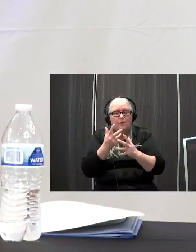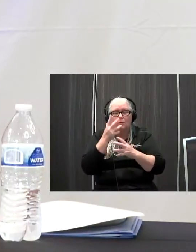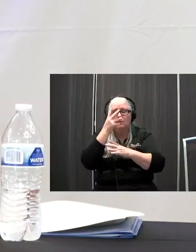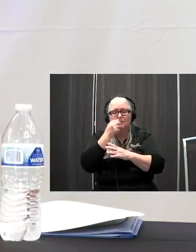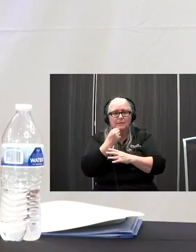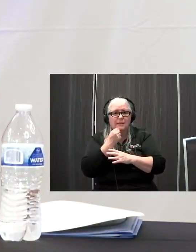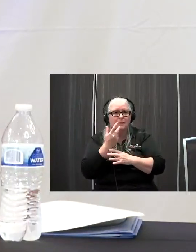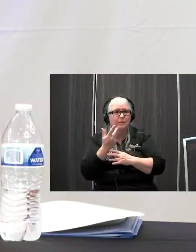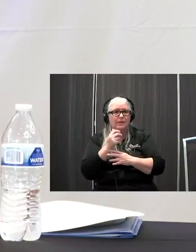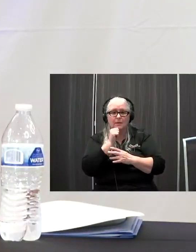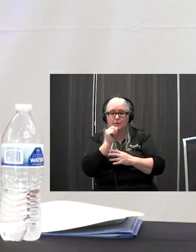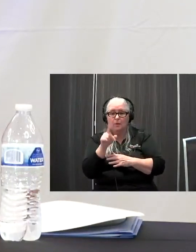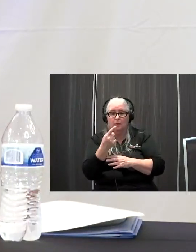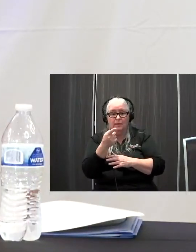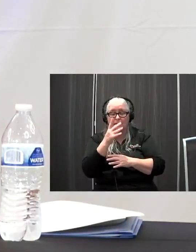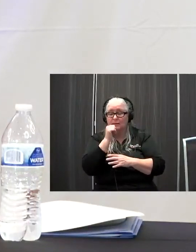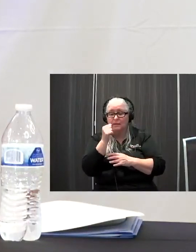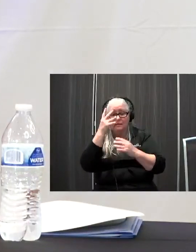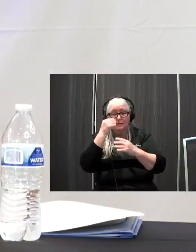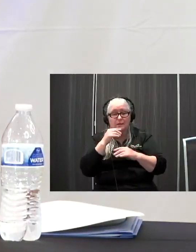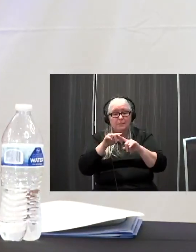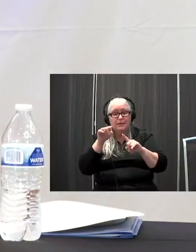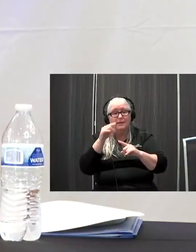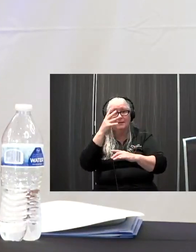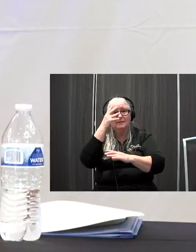then not only was he not sleeping, once he finally slept,